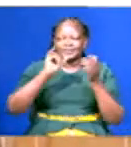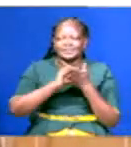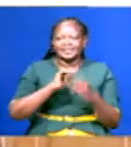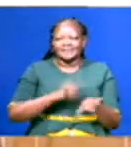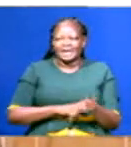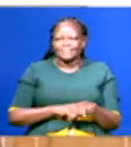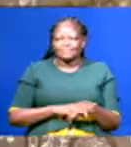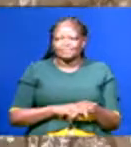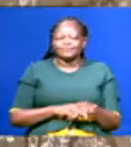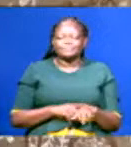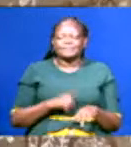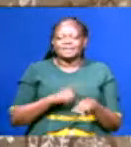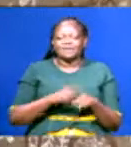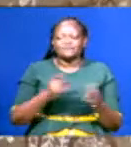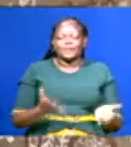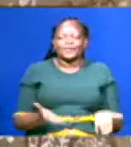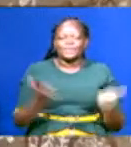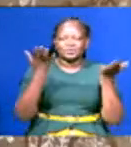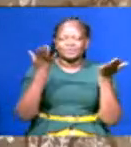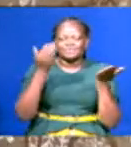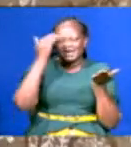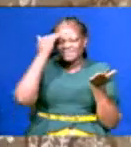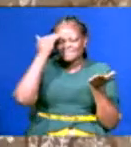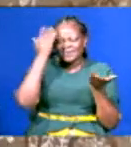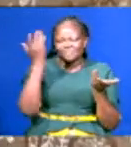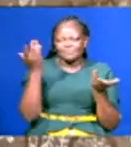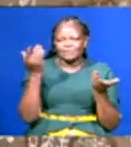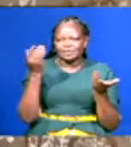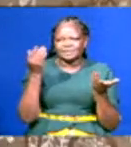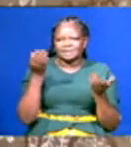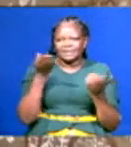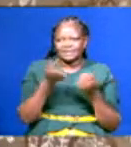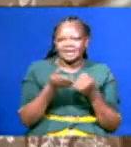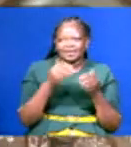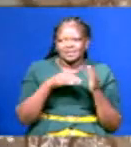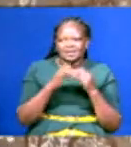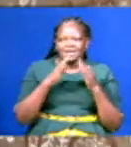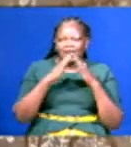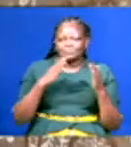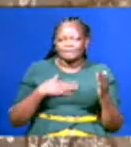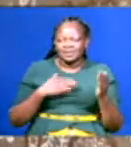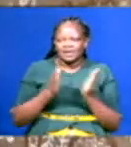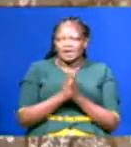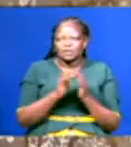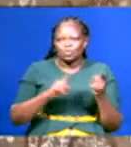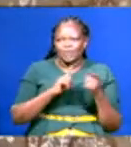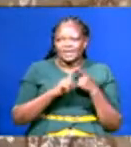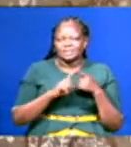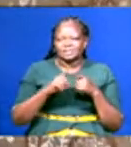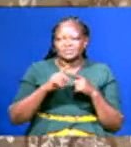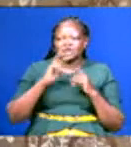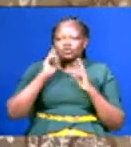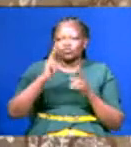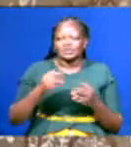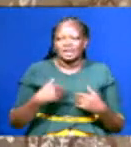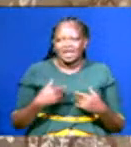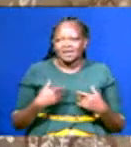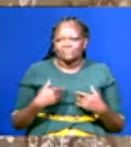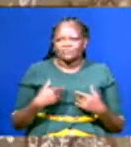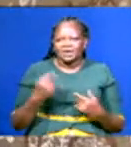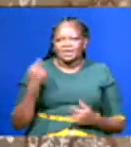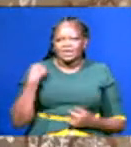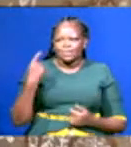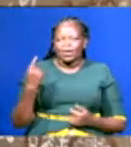promotion came, I remember I was just inside here in my house, and when the result came of the number one